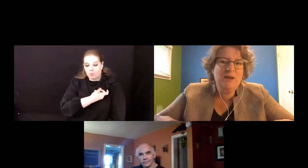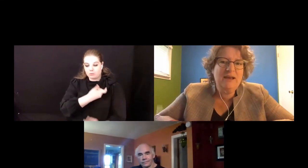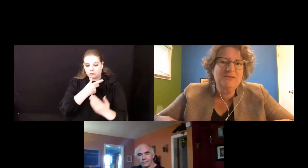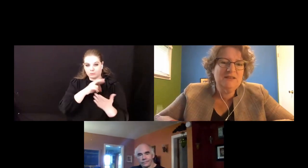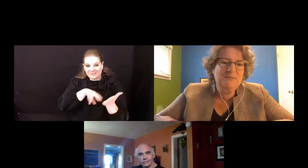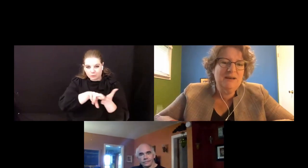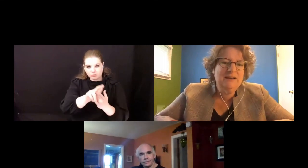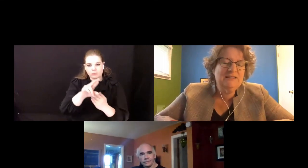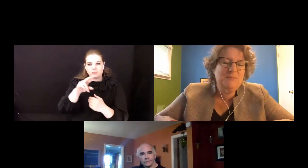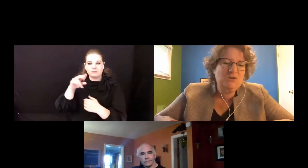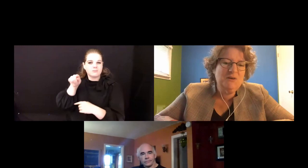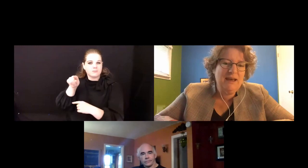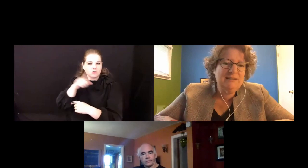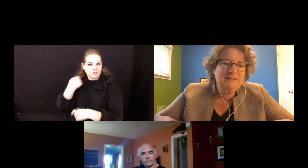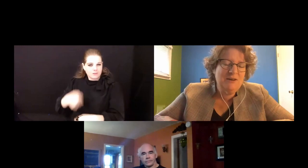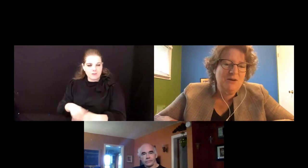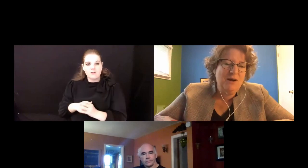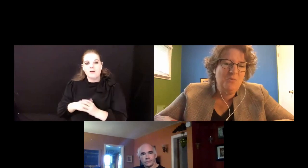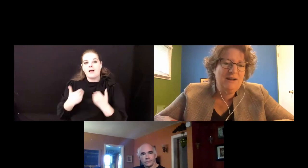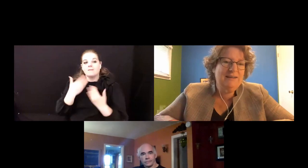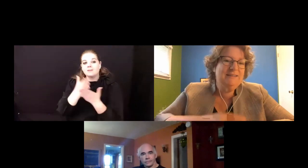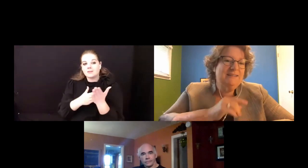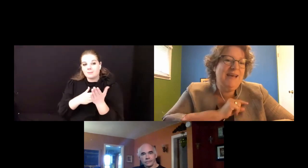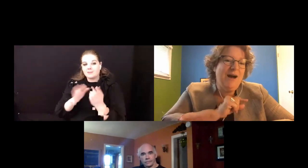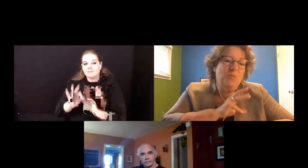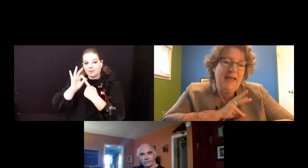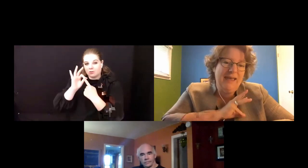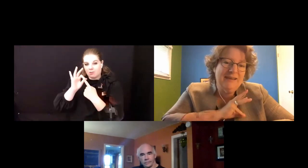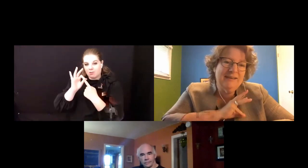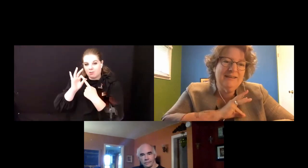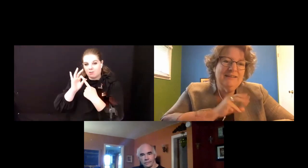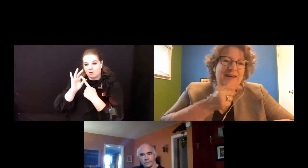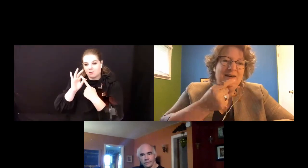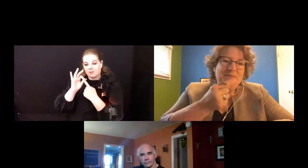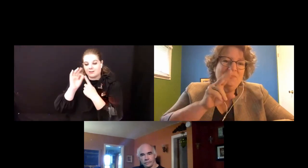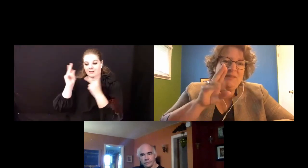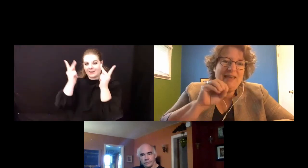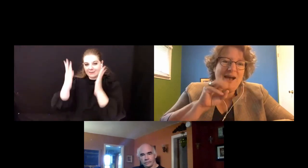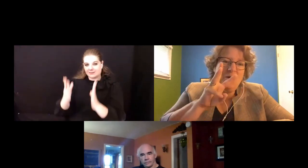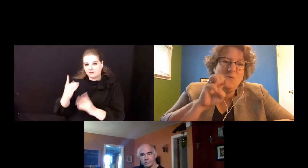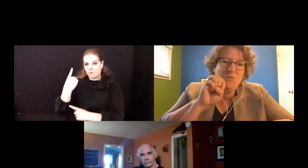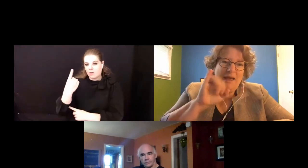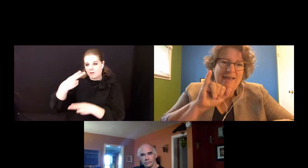and we have some special guests. One is Gao Wei.